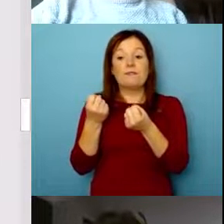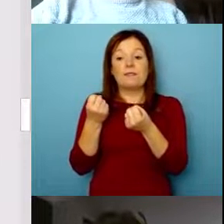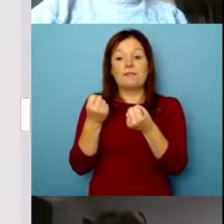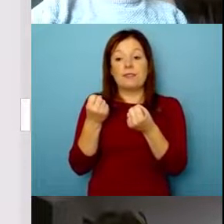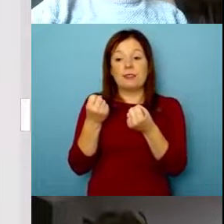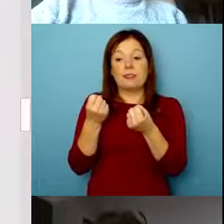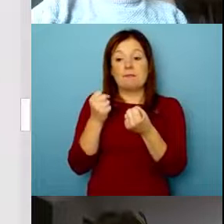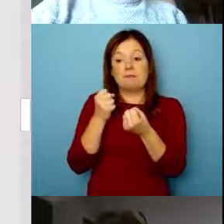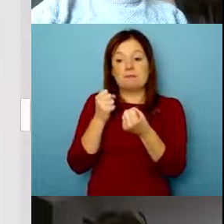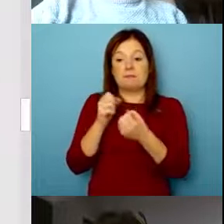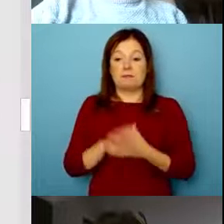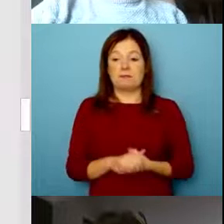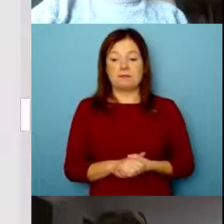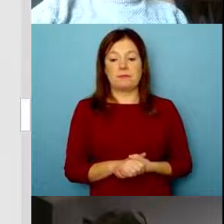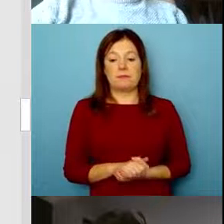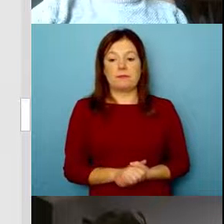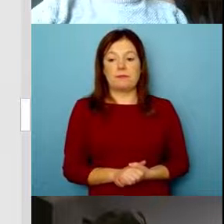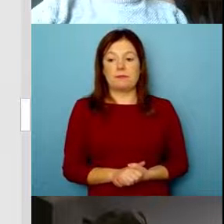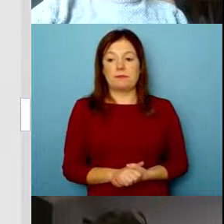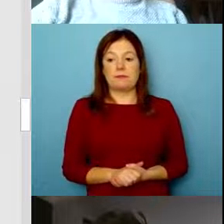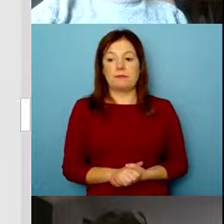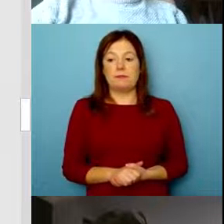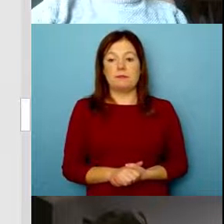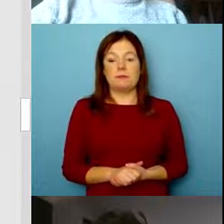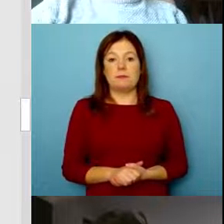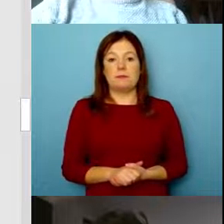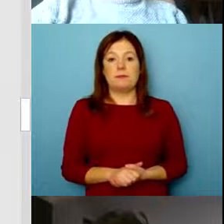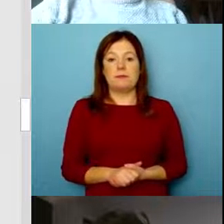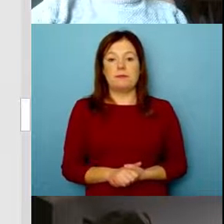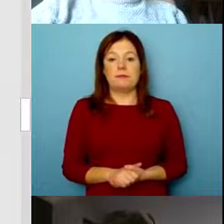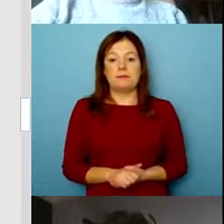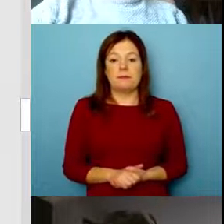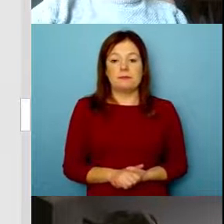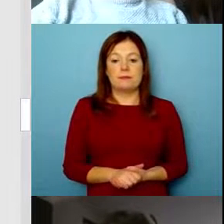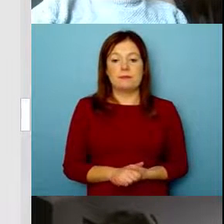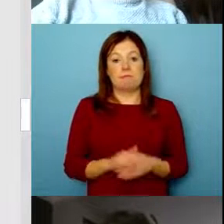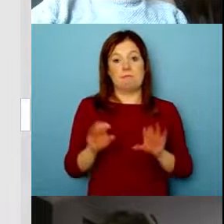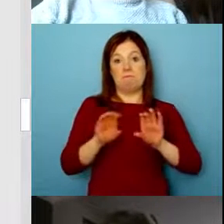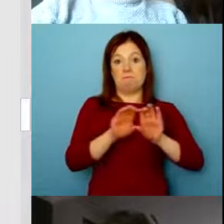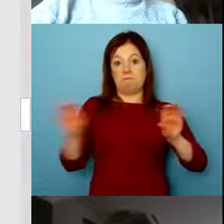getting traction with them too. So all